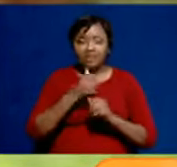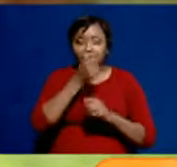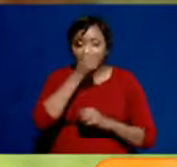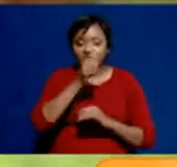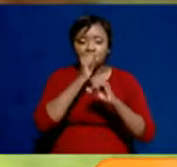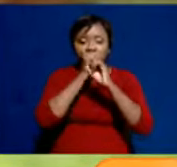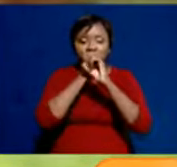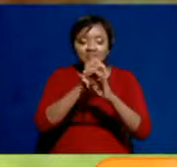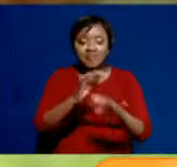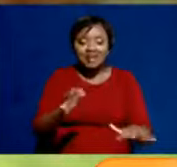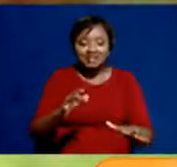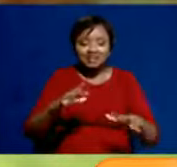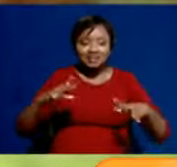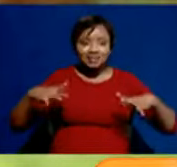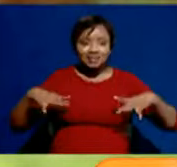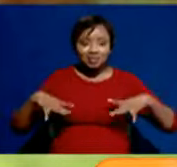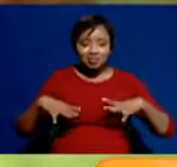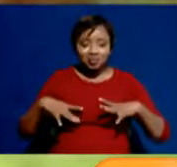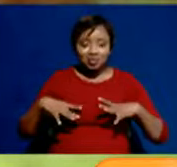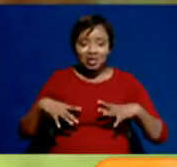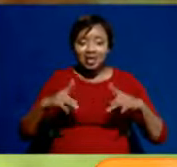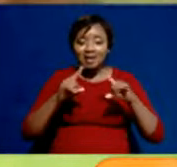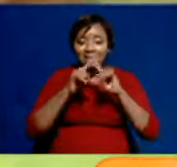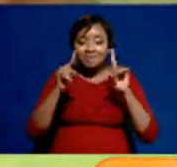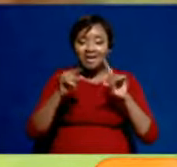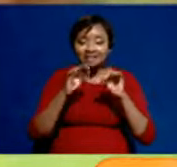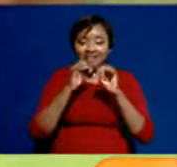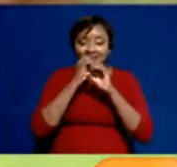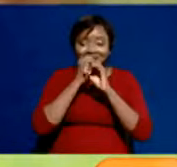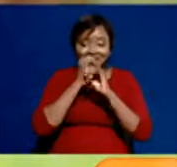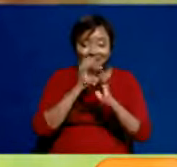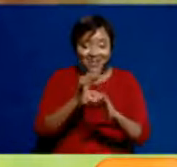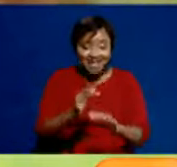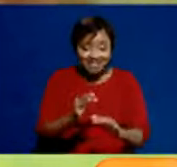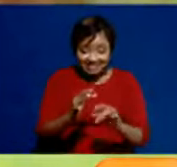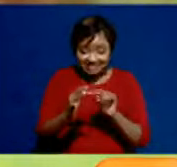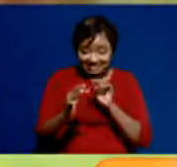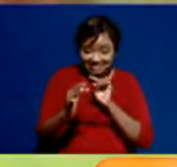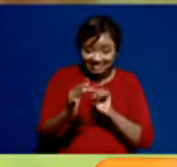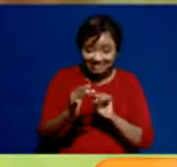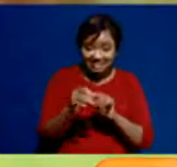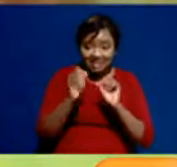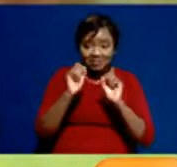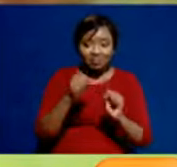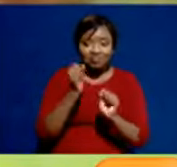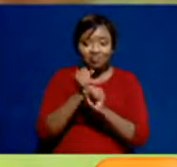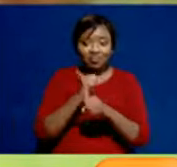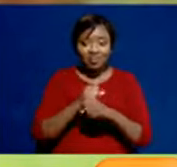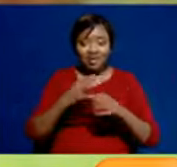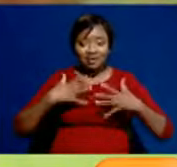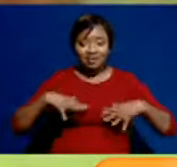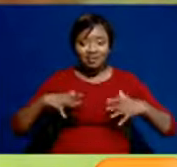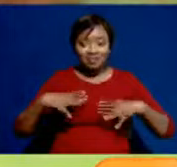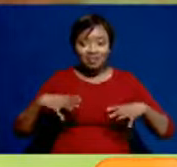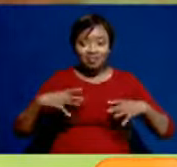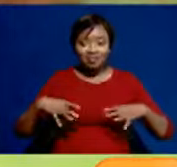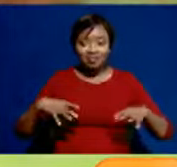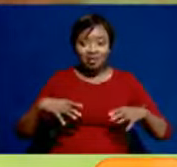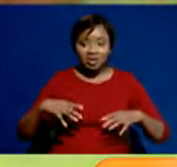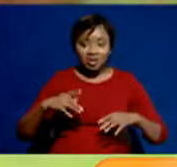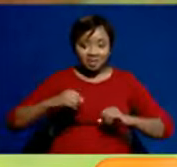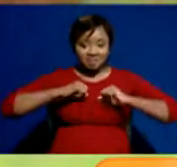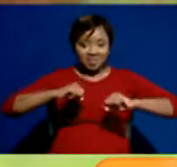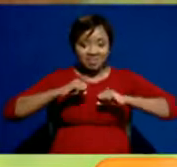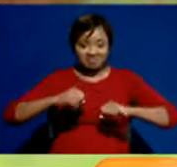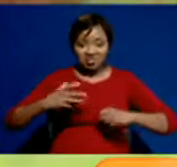holiday, that blessings may make those in a position share what they